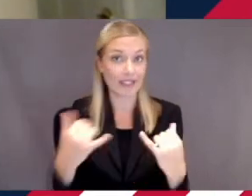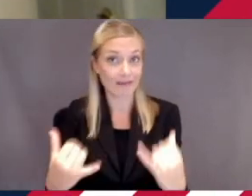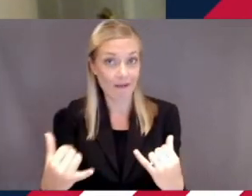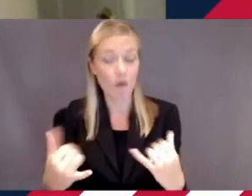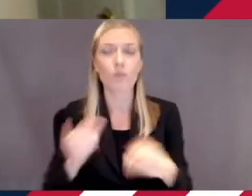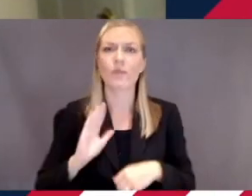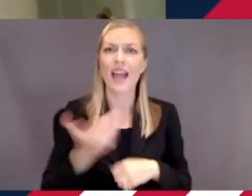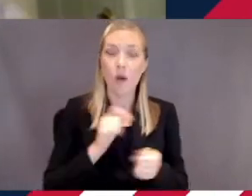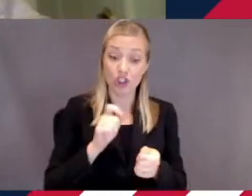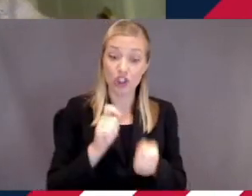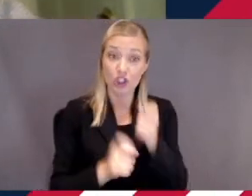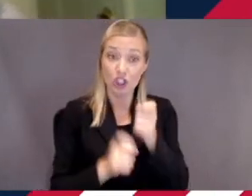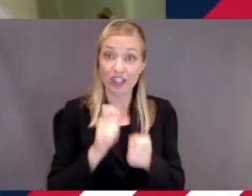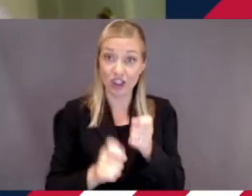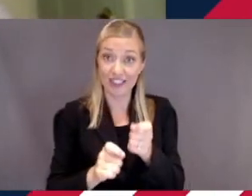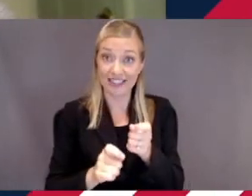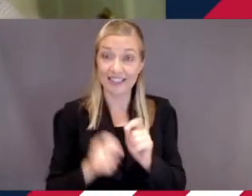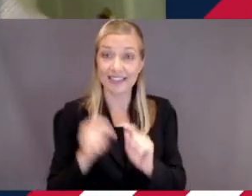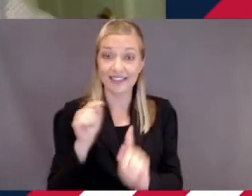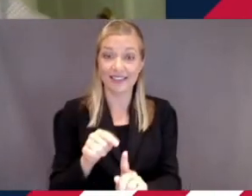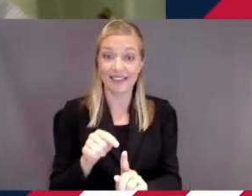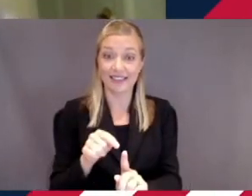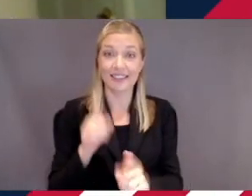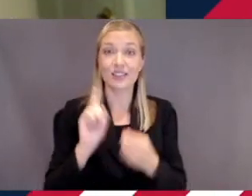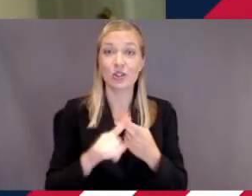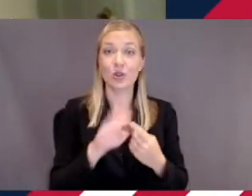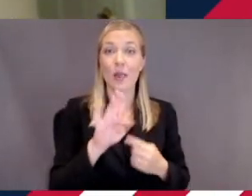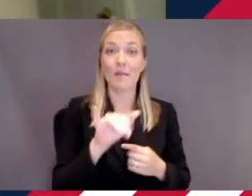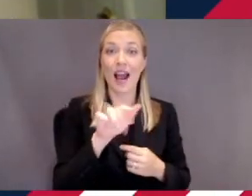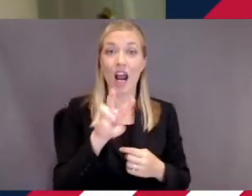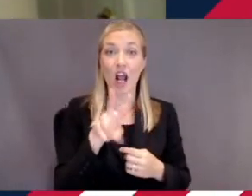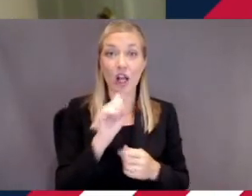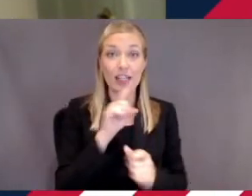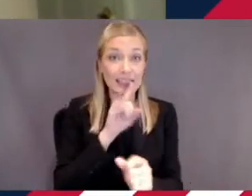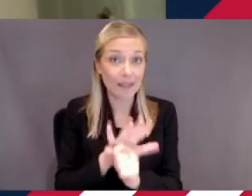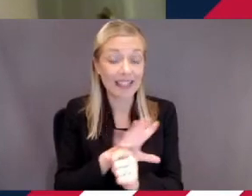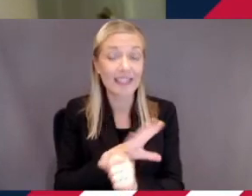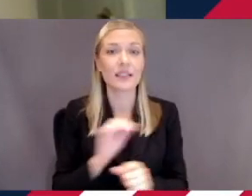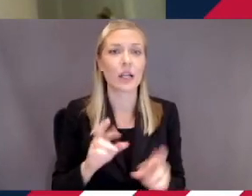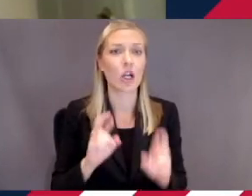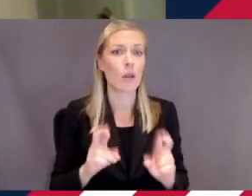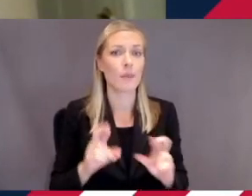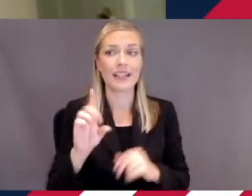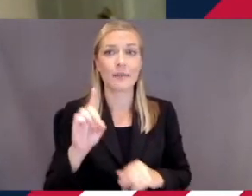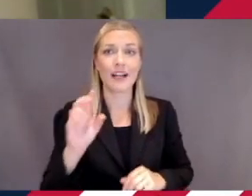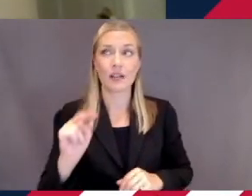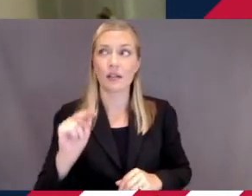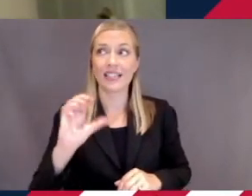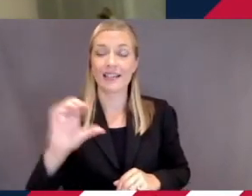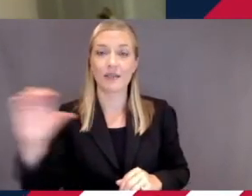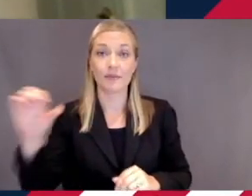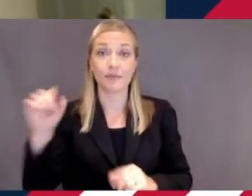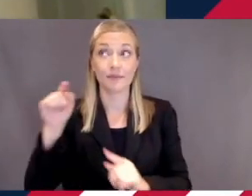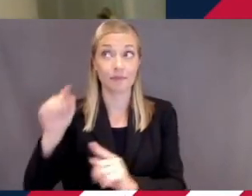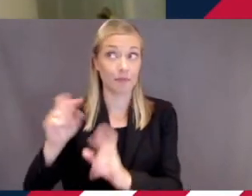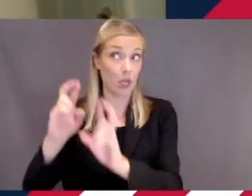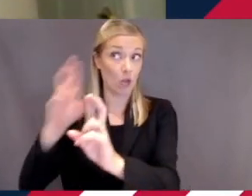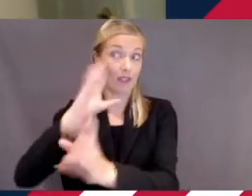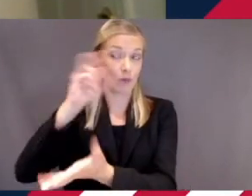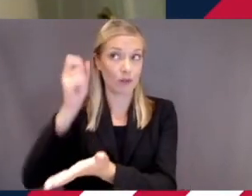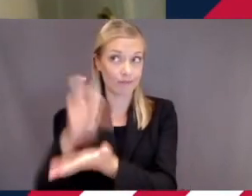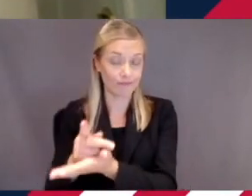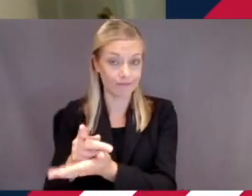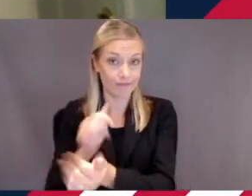Reform Commission, through the Rules and Bylaws Committee, and ultimately by the Democratic National Committee have made it much easier to unite this